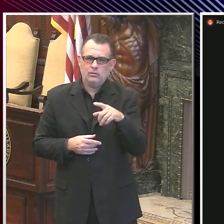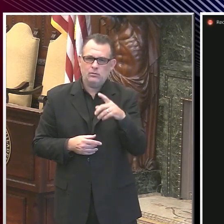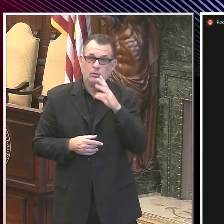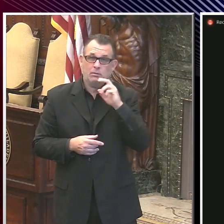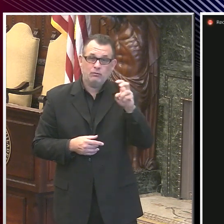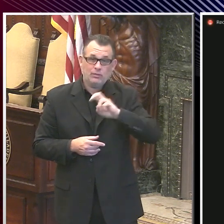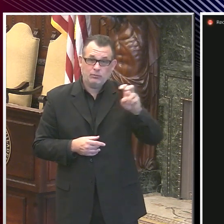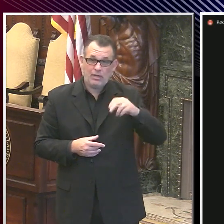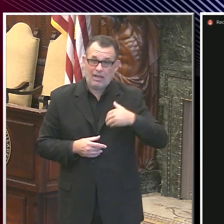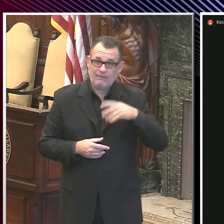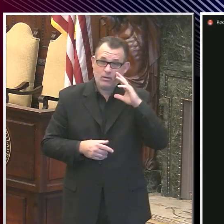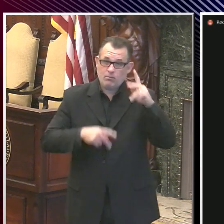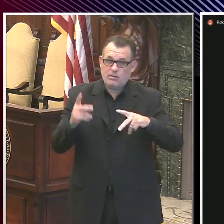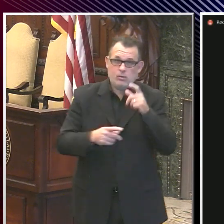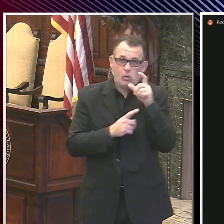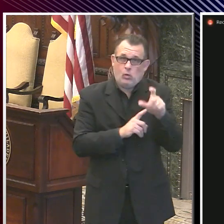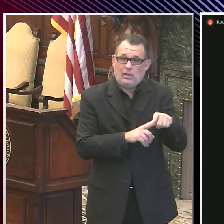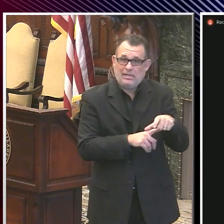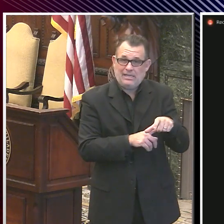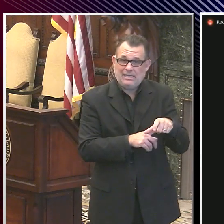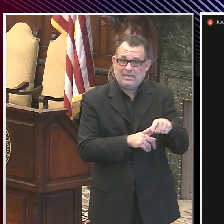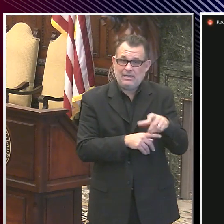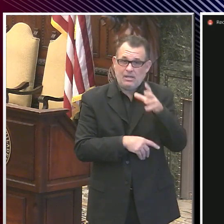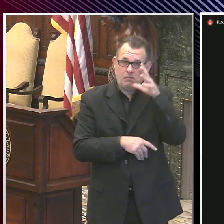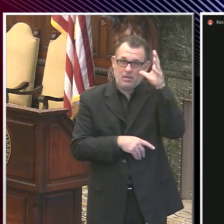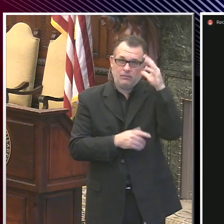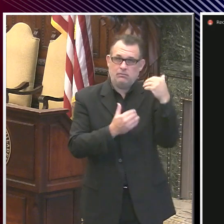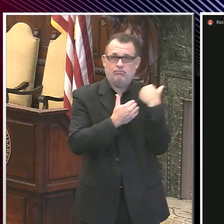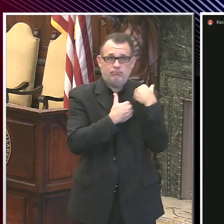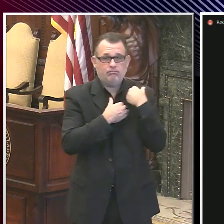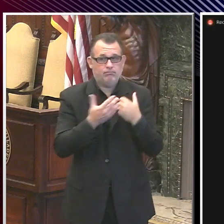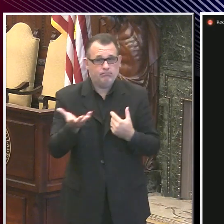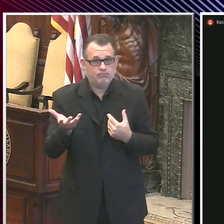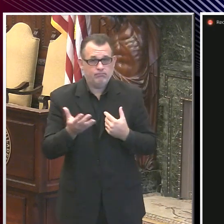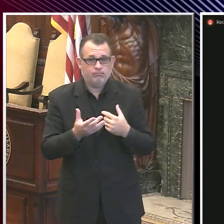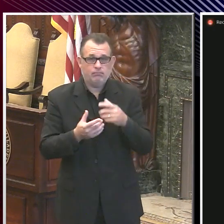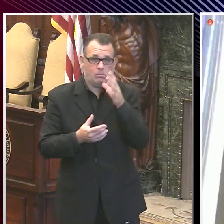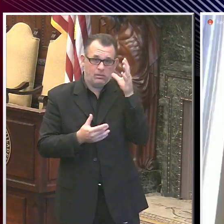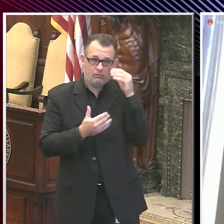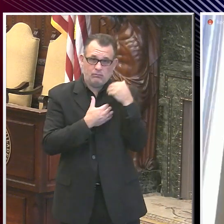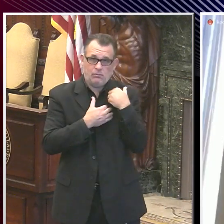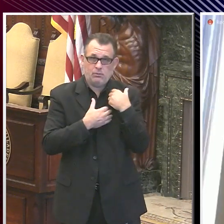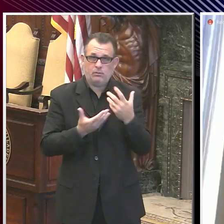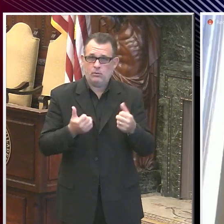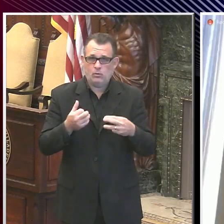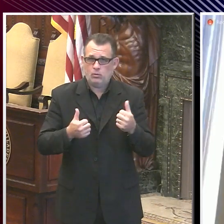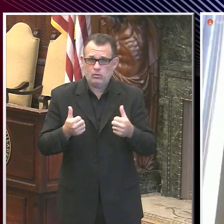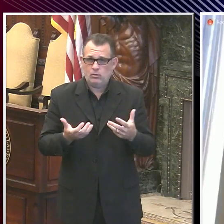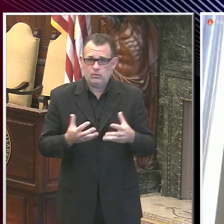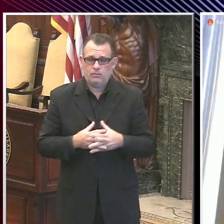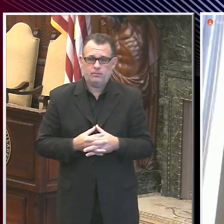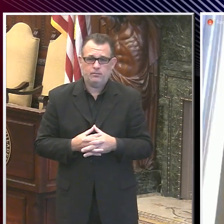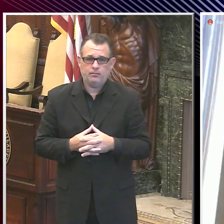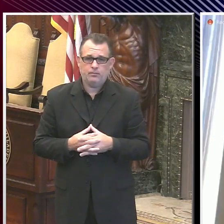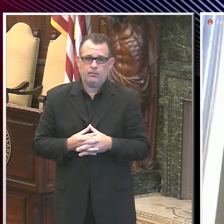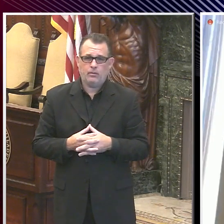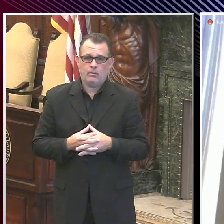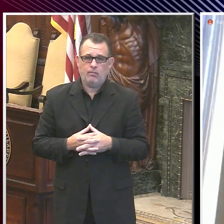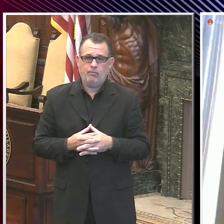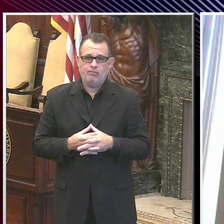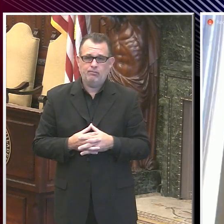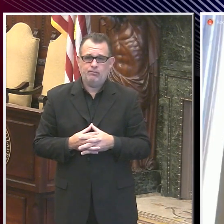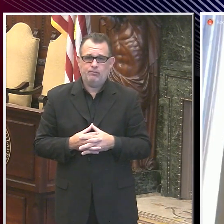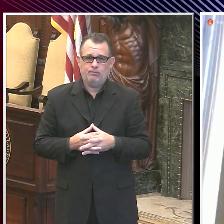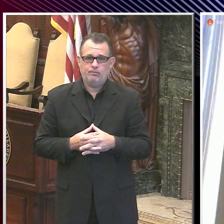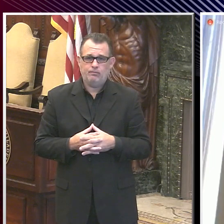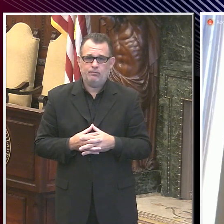to those centers, or will that be something that the parents or guardians would have to deal with? So no, there is not transportation.